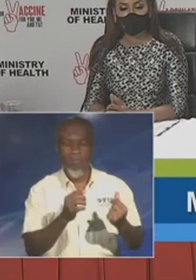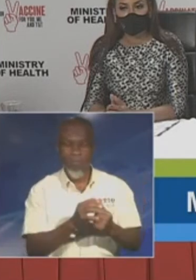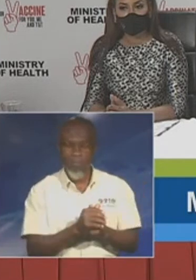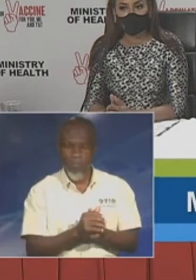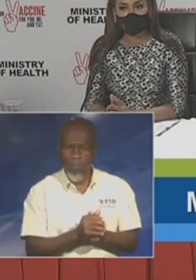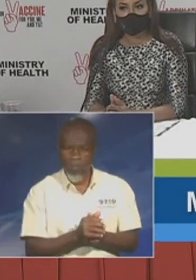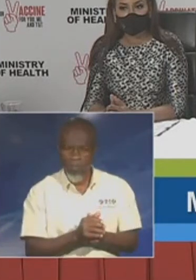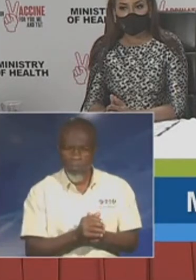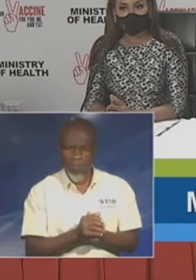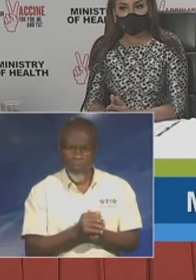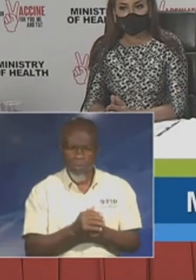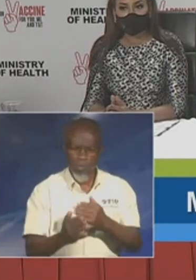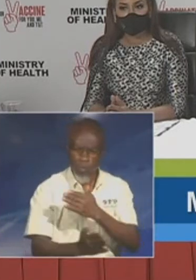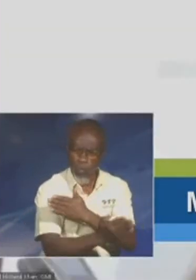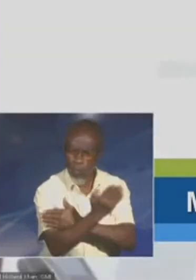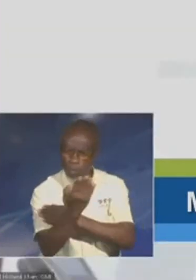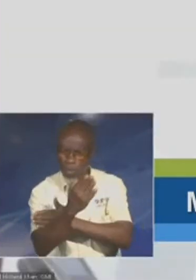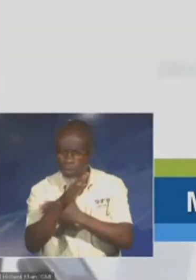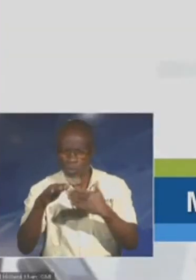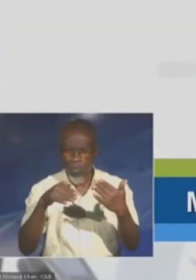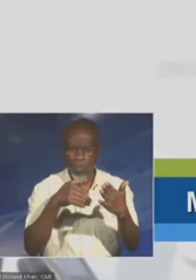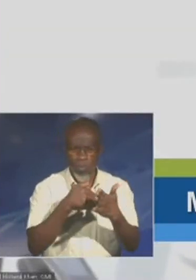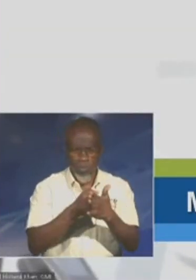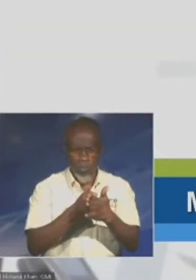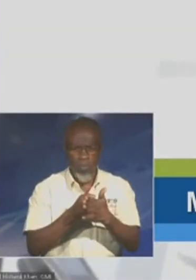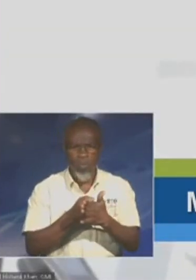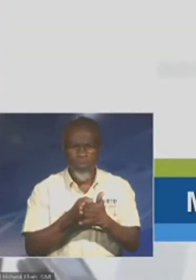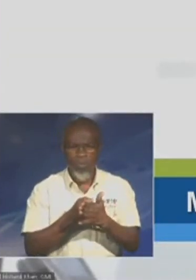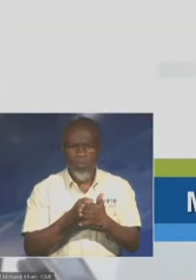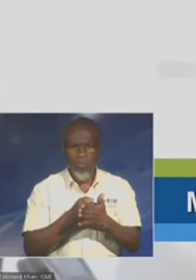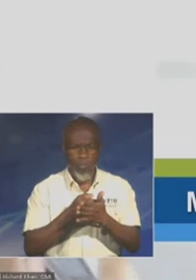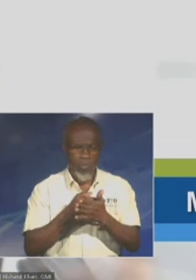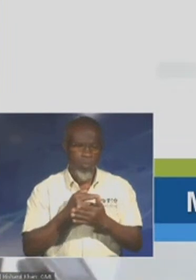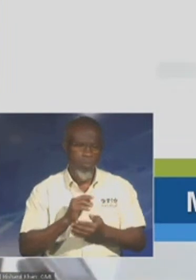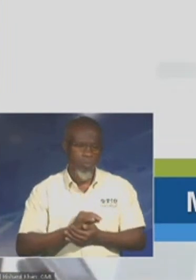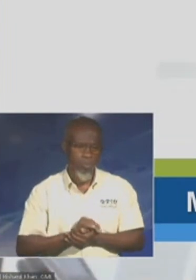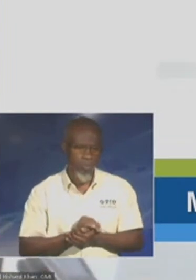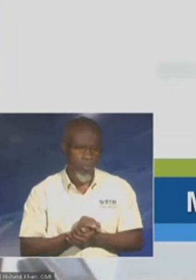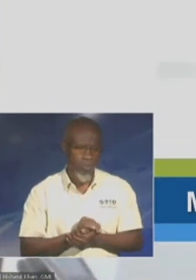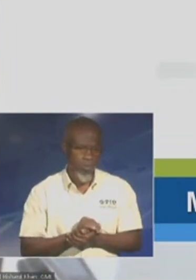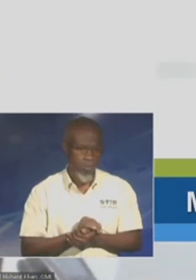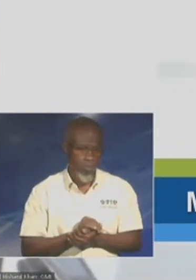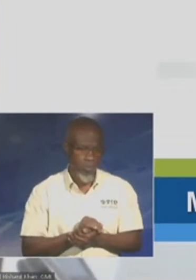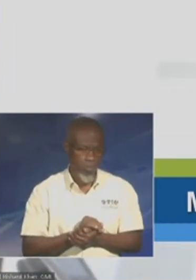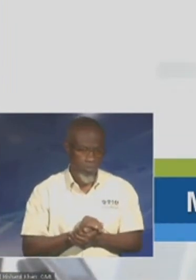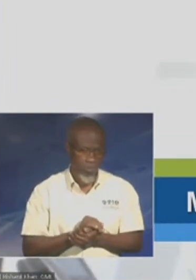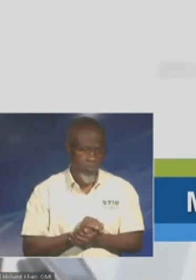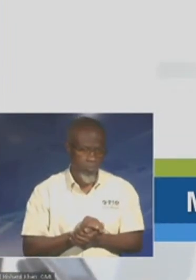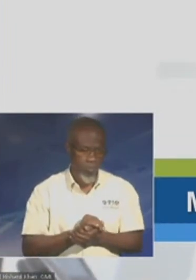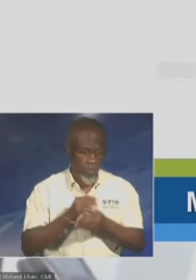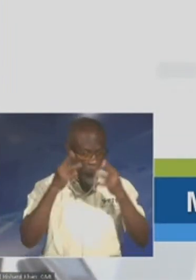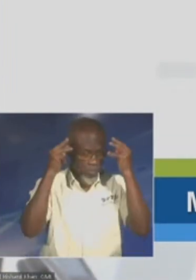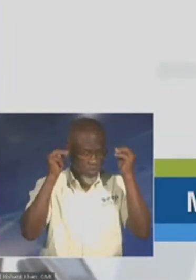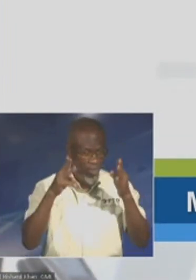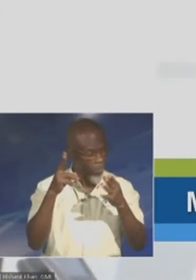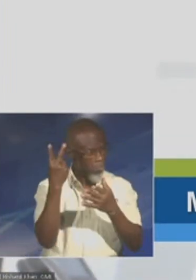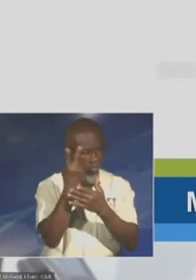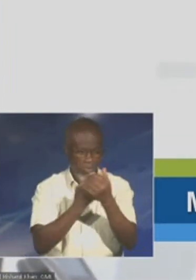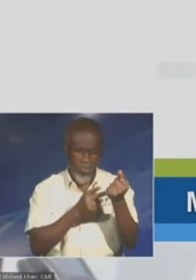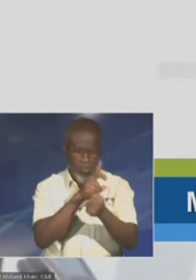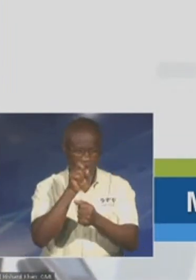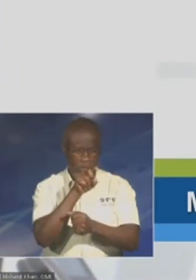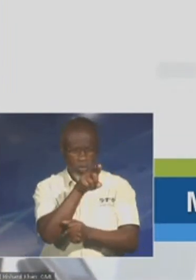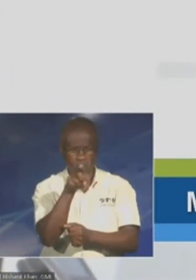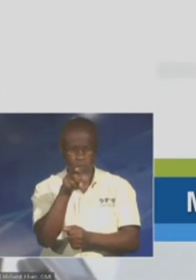Hi, morning, everyone. Rashad Khan, Guardian Media Limited. Okay, Minister, so both my questions this morning are for you. The first one is